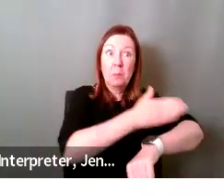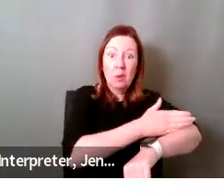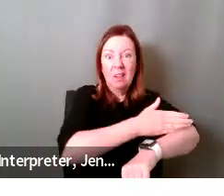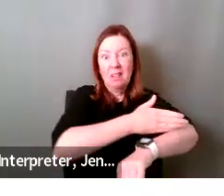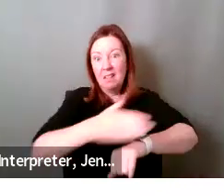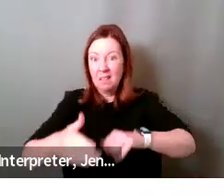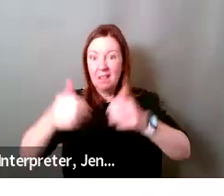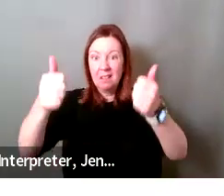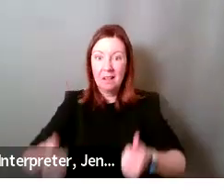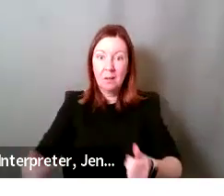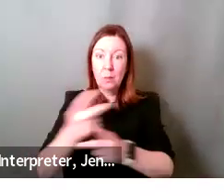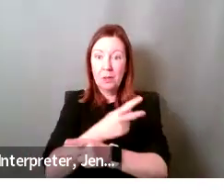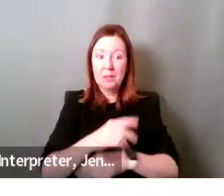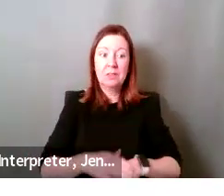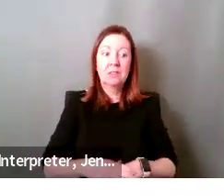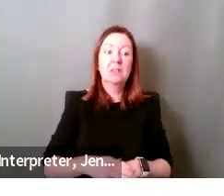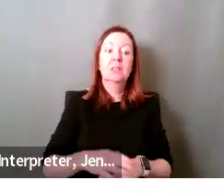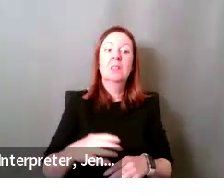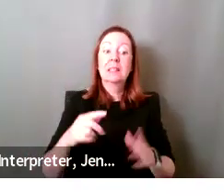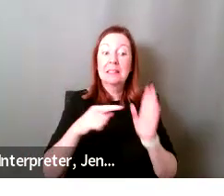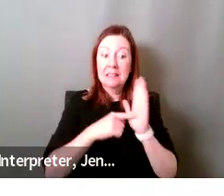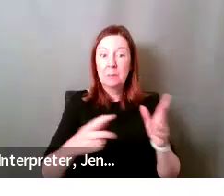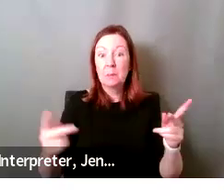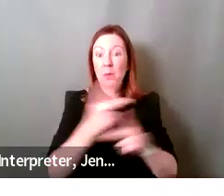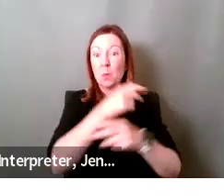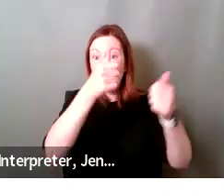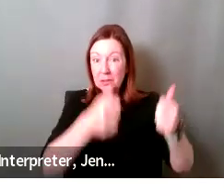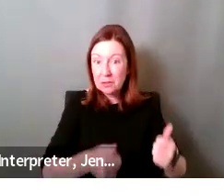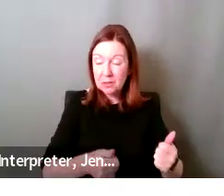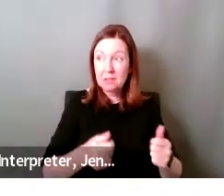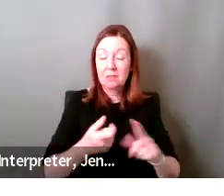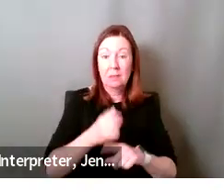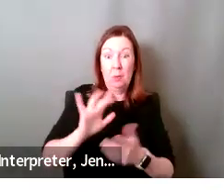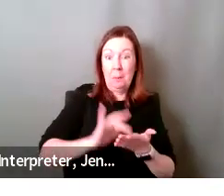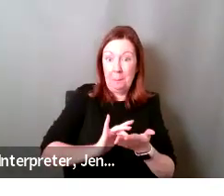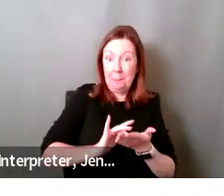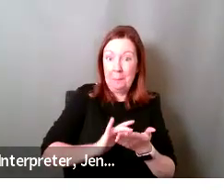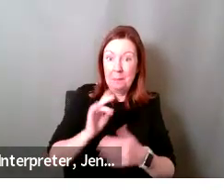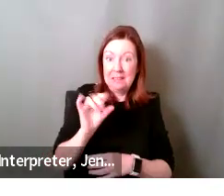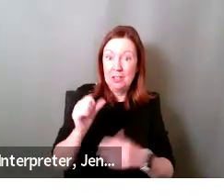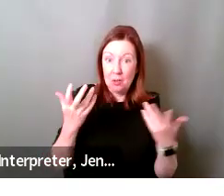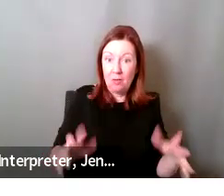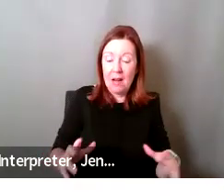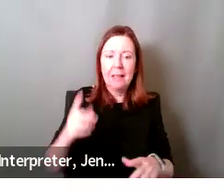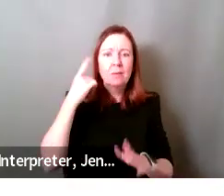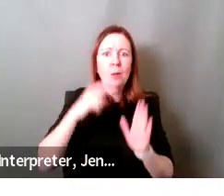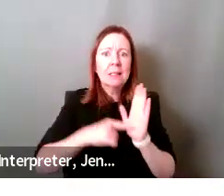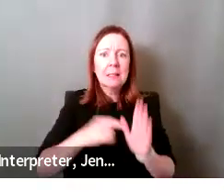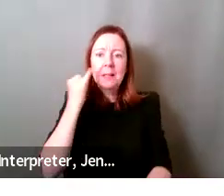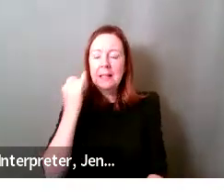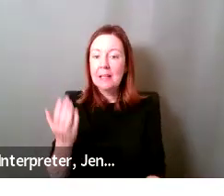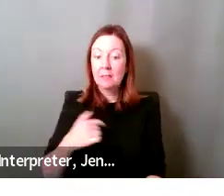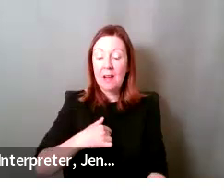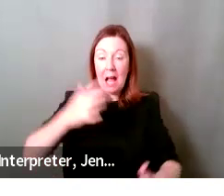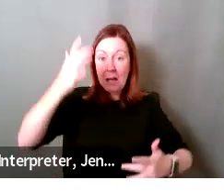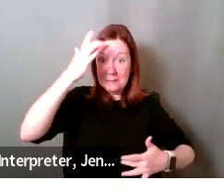then returns and gets worse, worsening symptoms of chronic medical conditions, So, for example, if